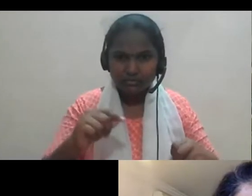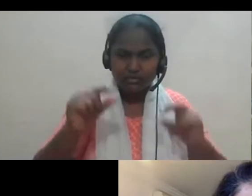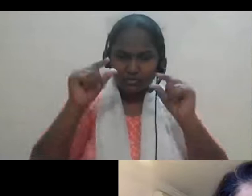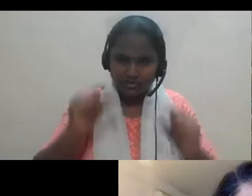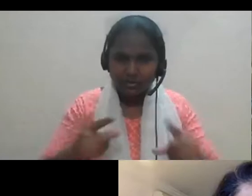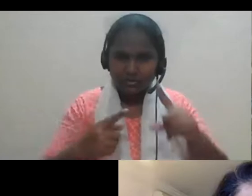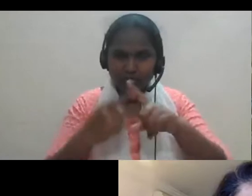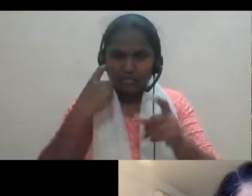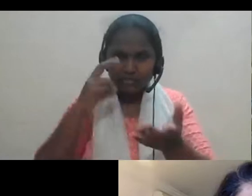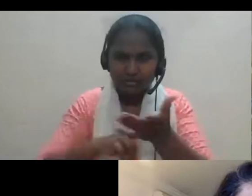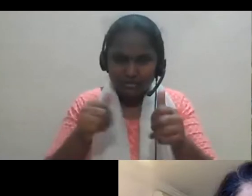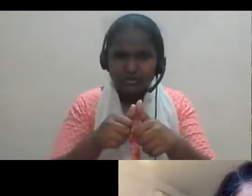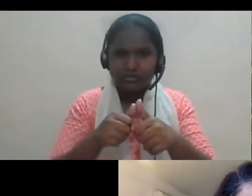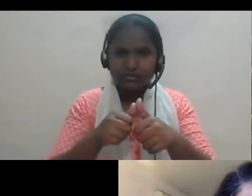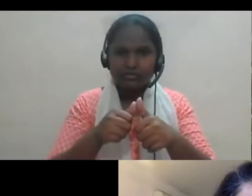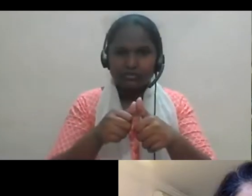discrimination